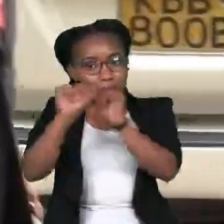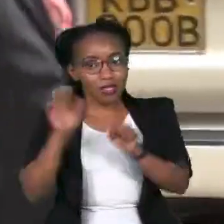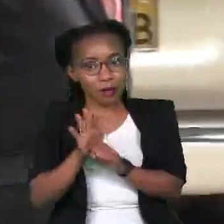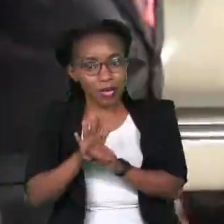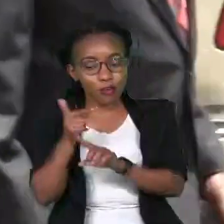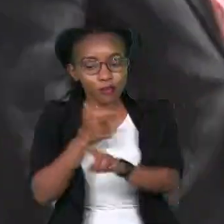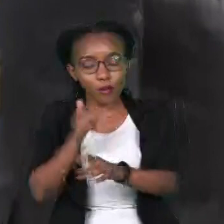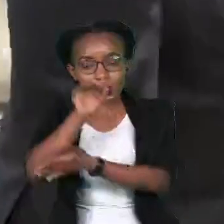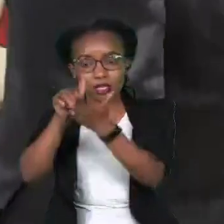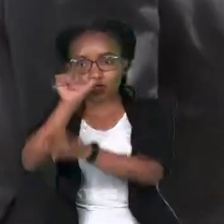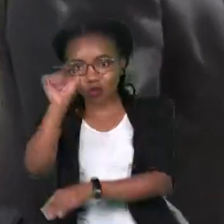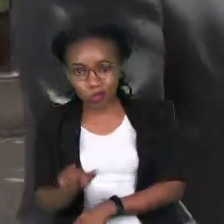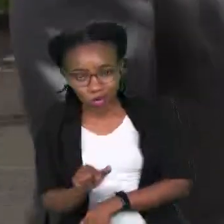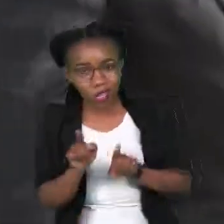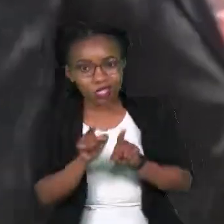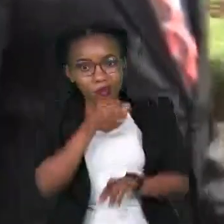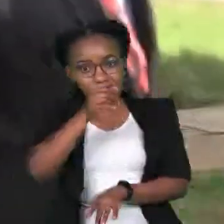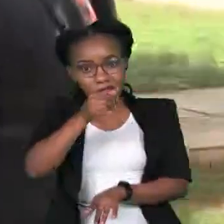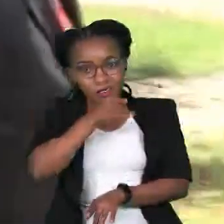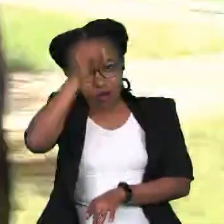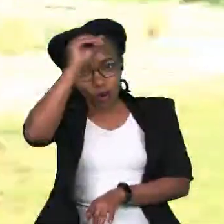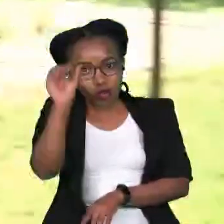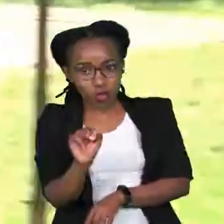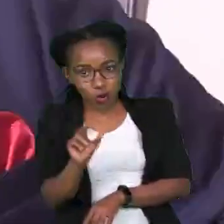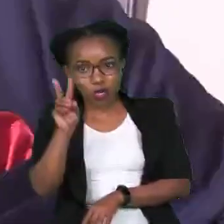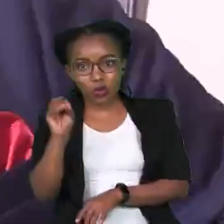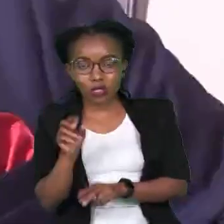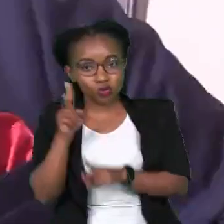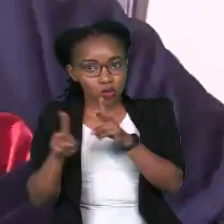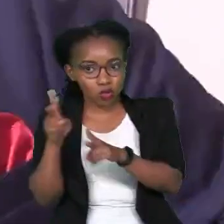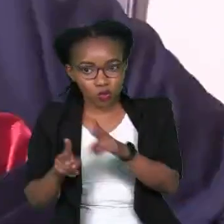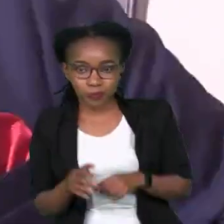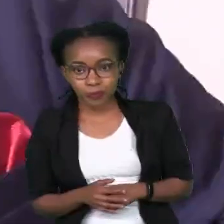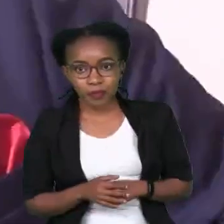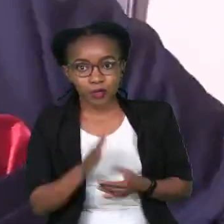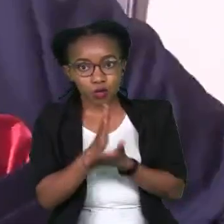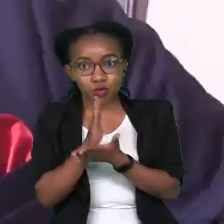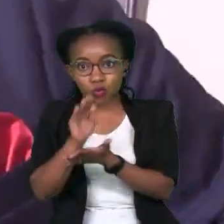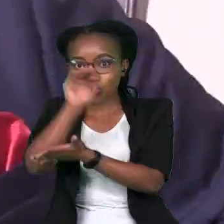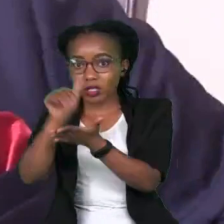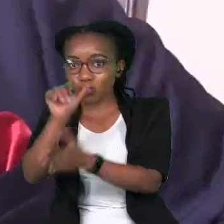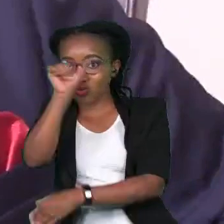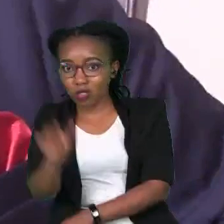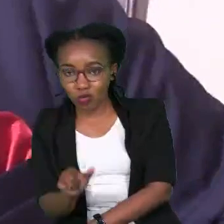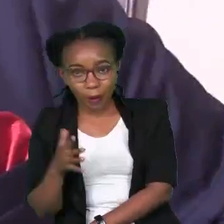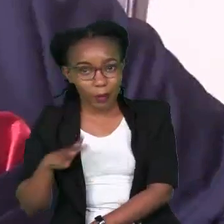region cannot be ignored in the 2022 succession matrix. Kusema ukweli watu wa Mlima Kenya